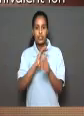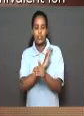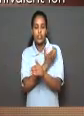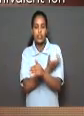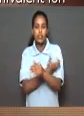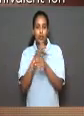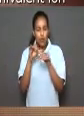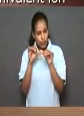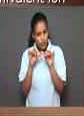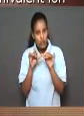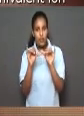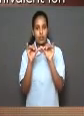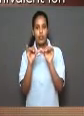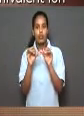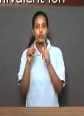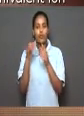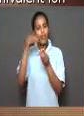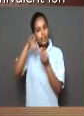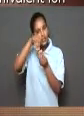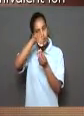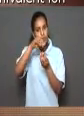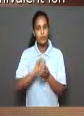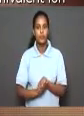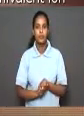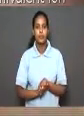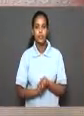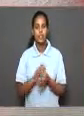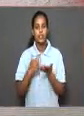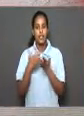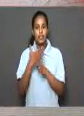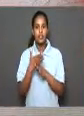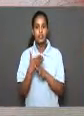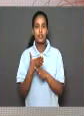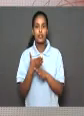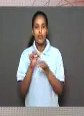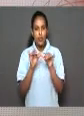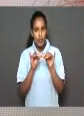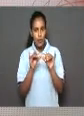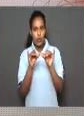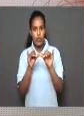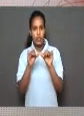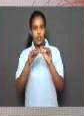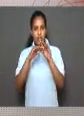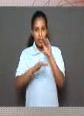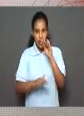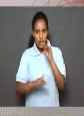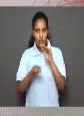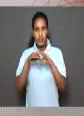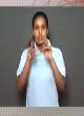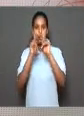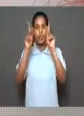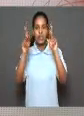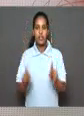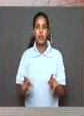ionization energies continue to increase. Thus, moving down a group